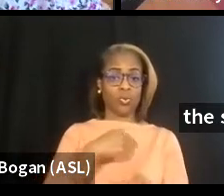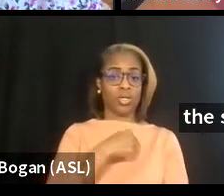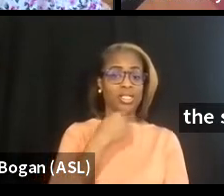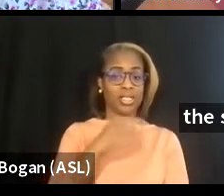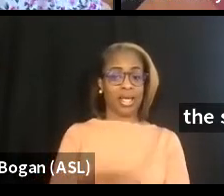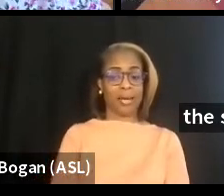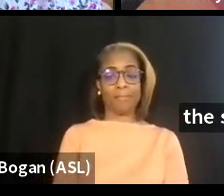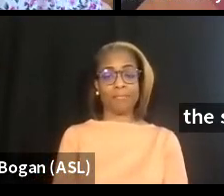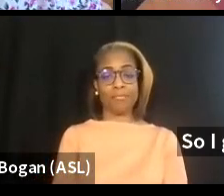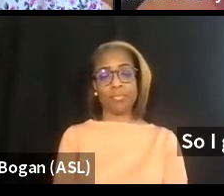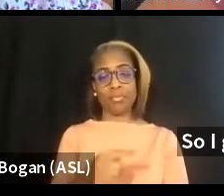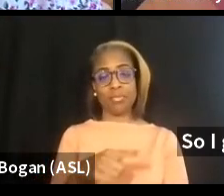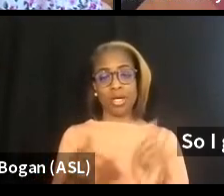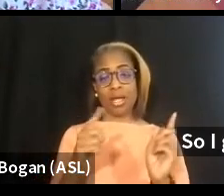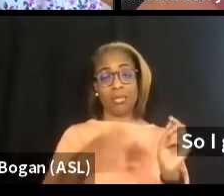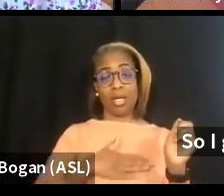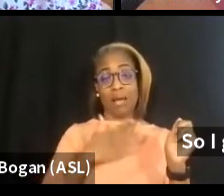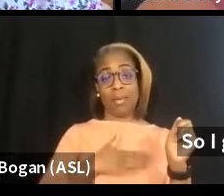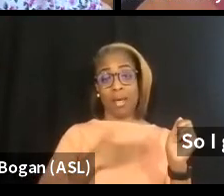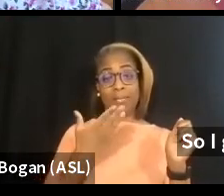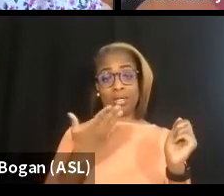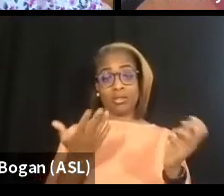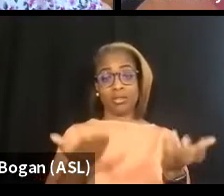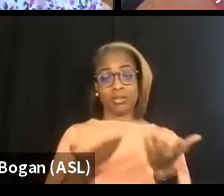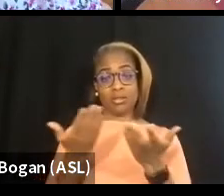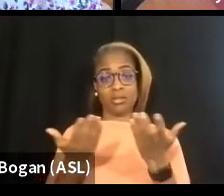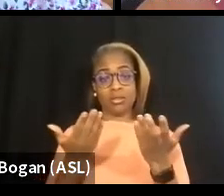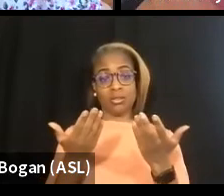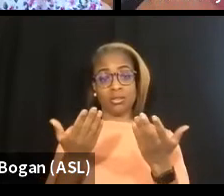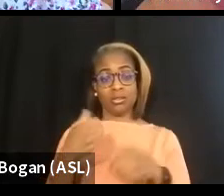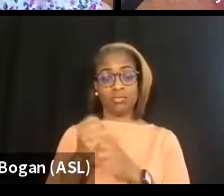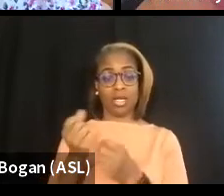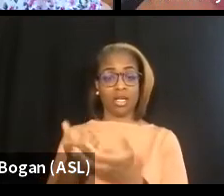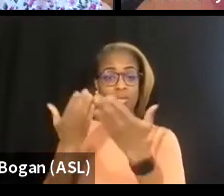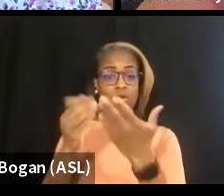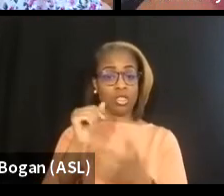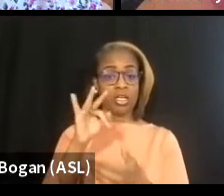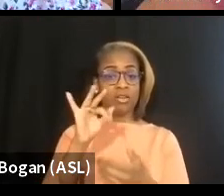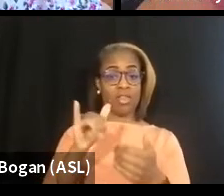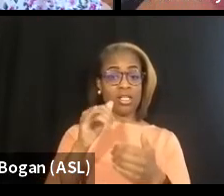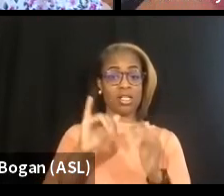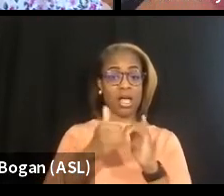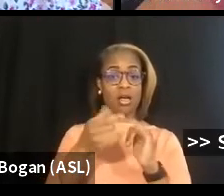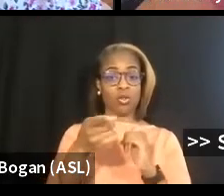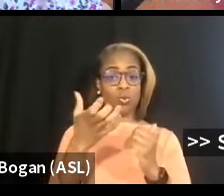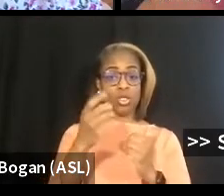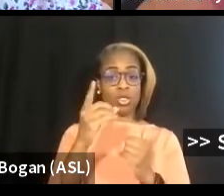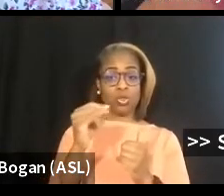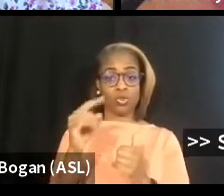But, I mean, I'd be happy to make a motion that that's the way we wanna go.